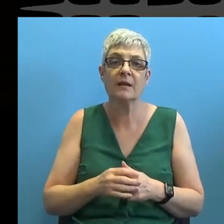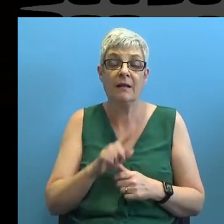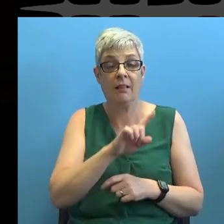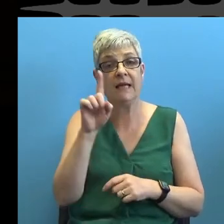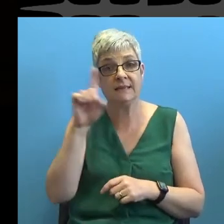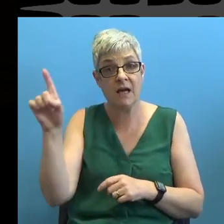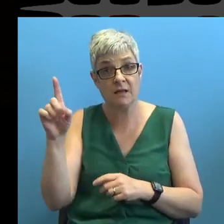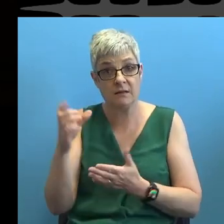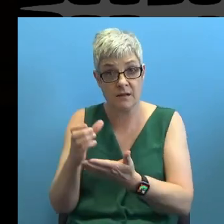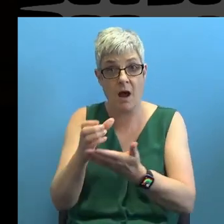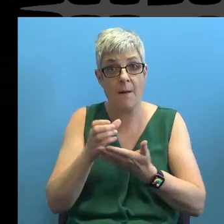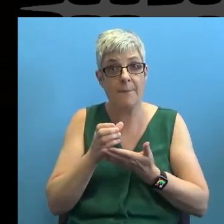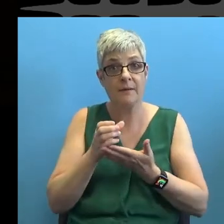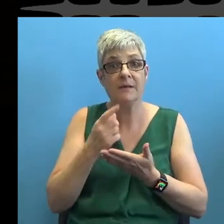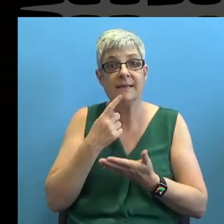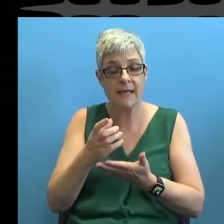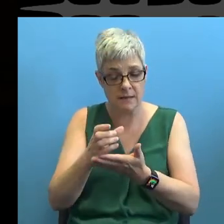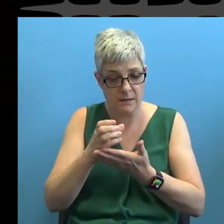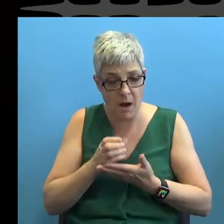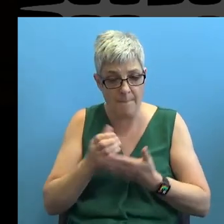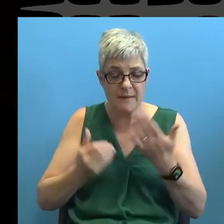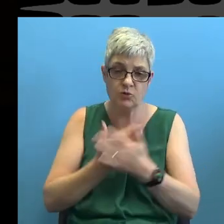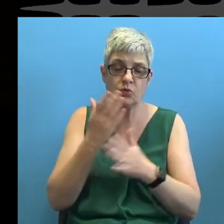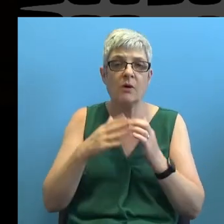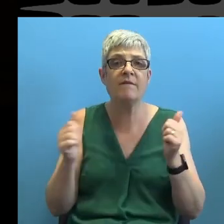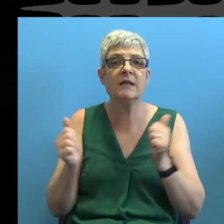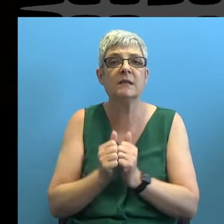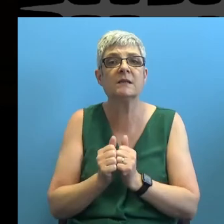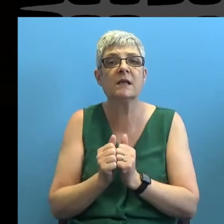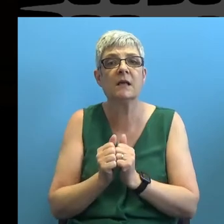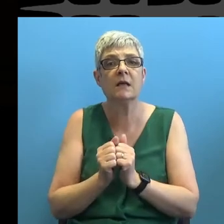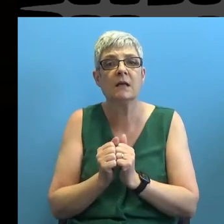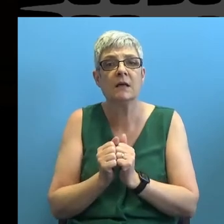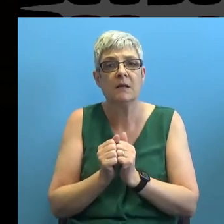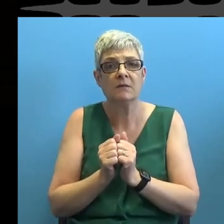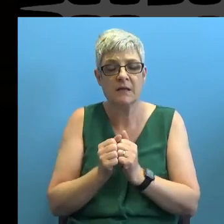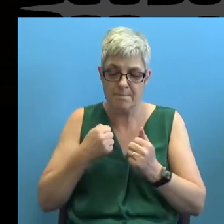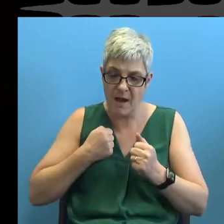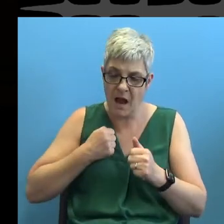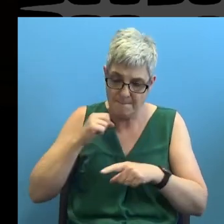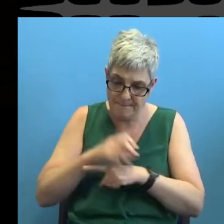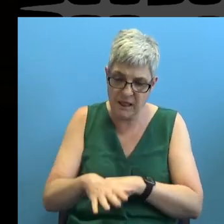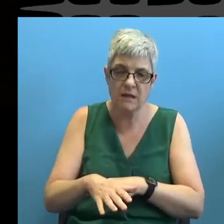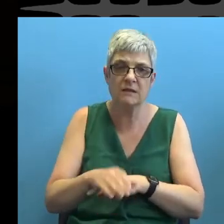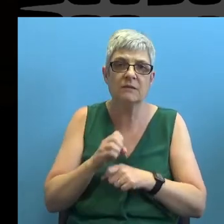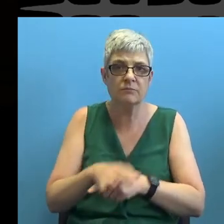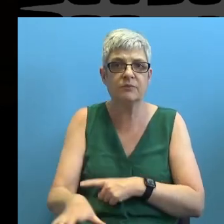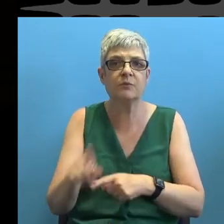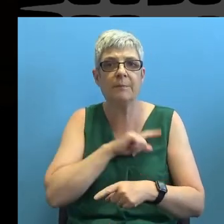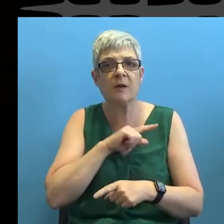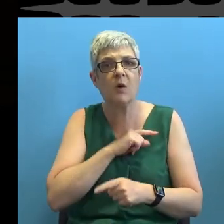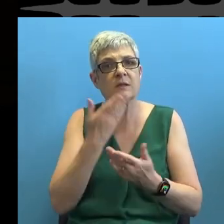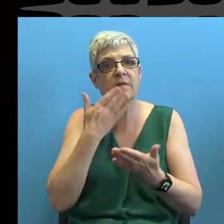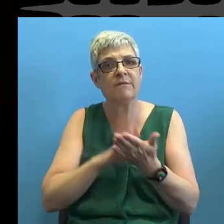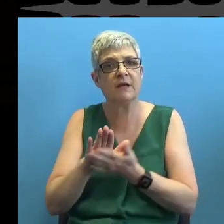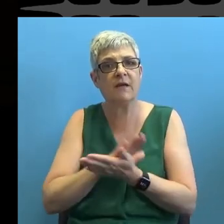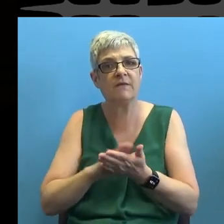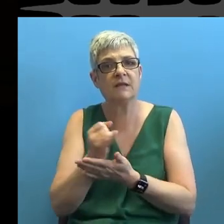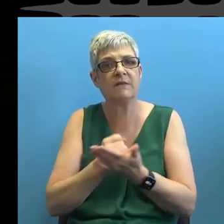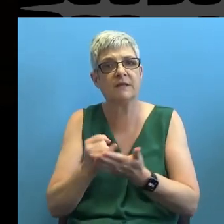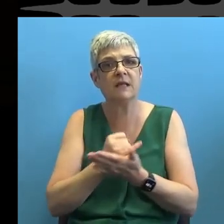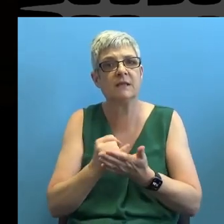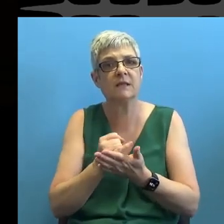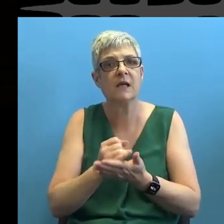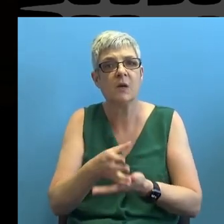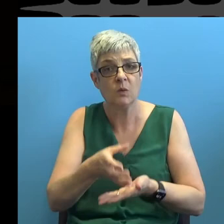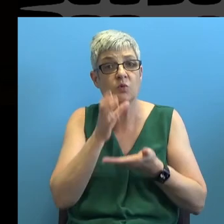And later he took the cup, saying, "This cup is a new covenant made in my blood shed for the forgiveness of sins. When